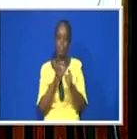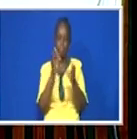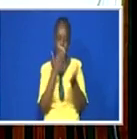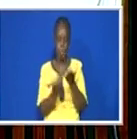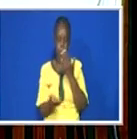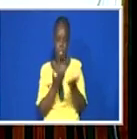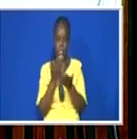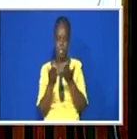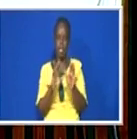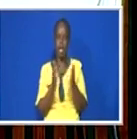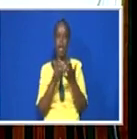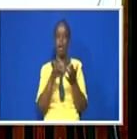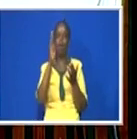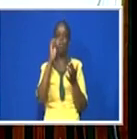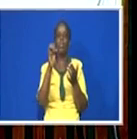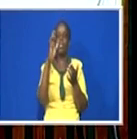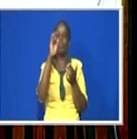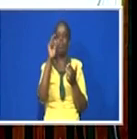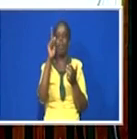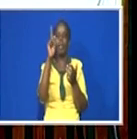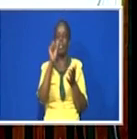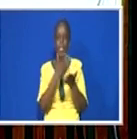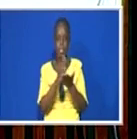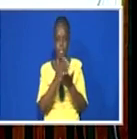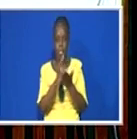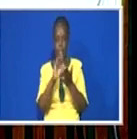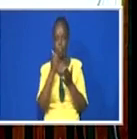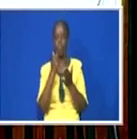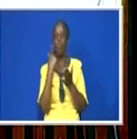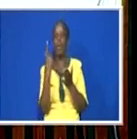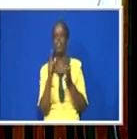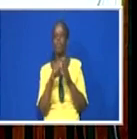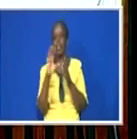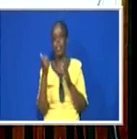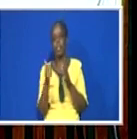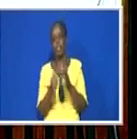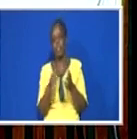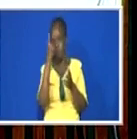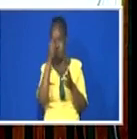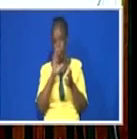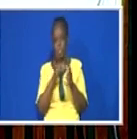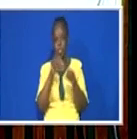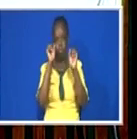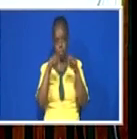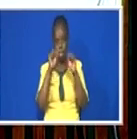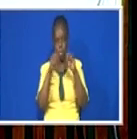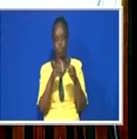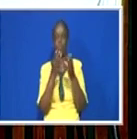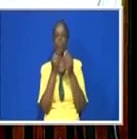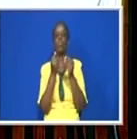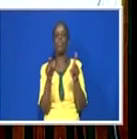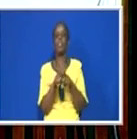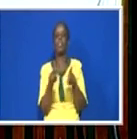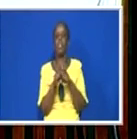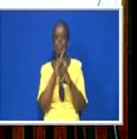how the marks are spreading from each other. Now, for us to be able to solve this question, it